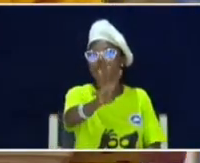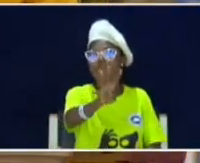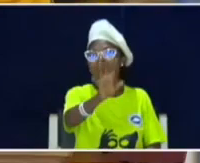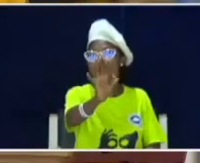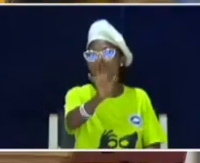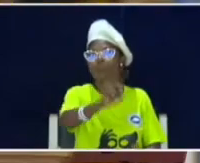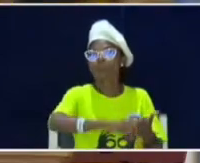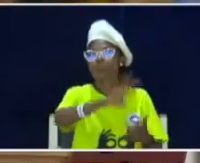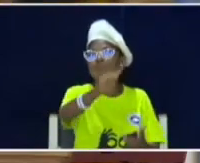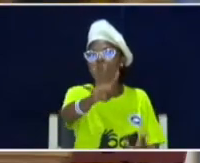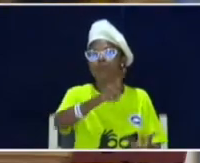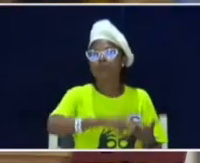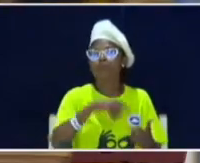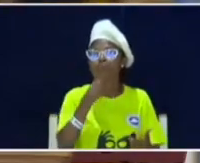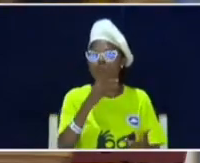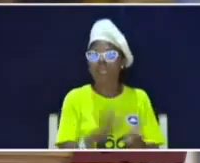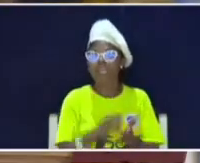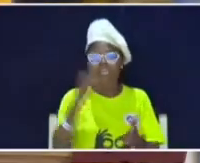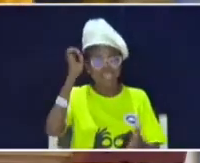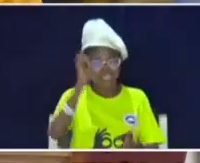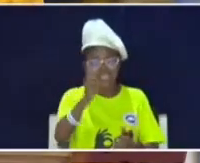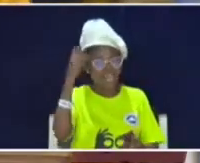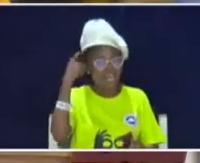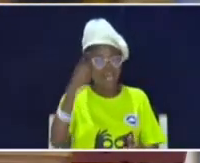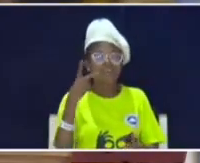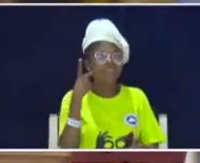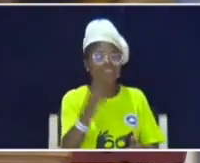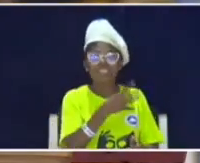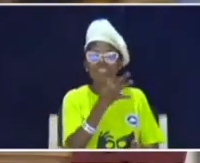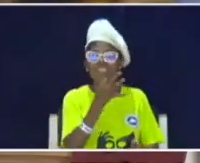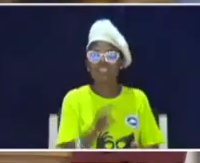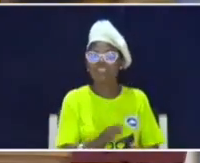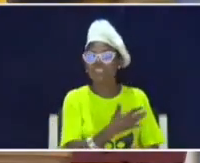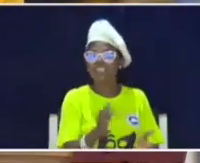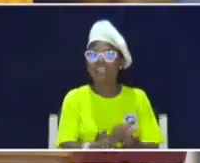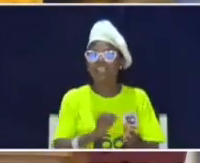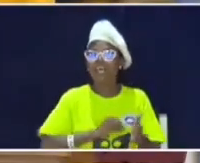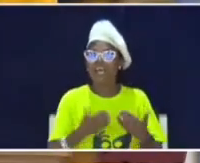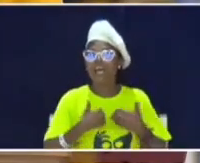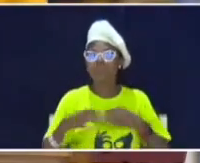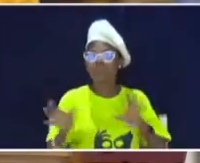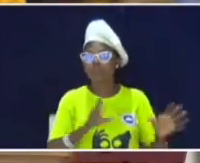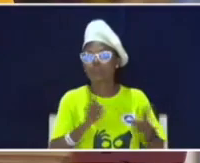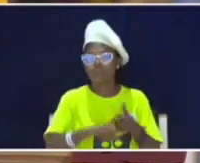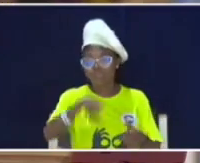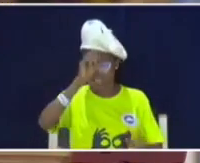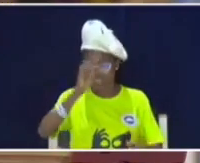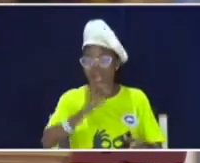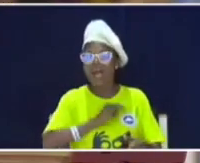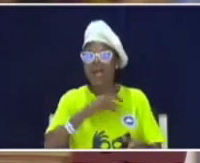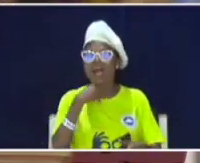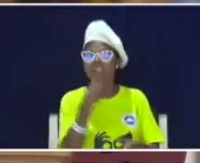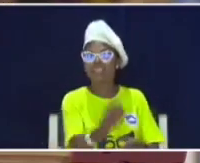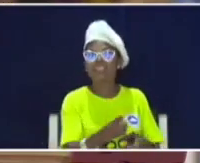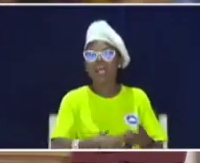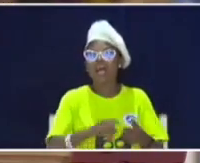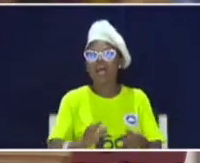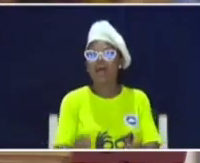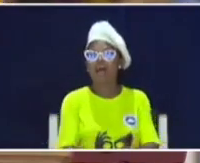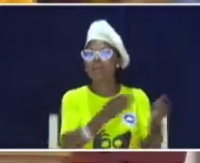says, "Ye have seen what I did unto the Egyptians, and how I bear you on eagle's